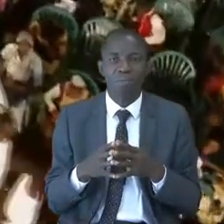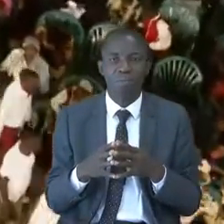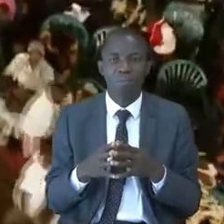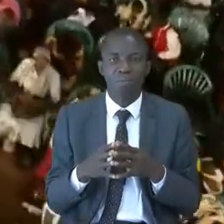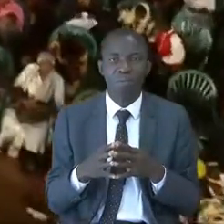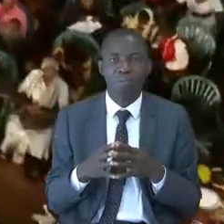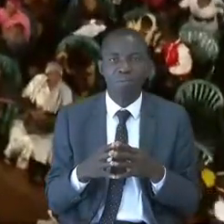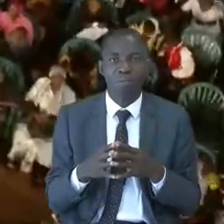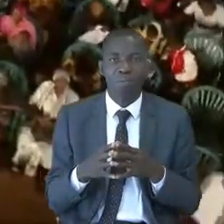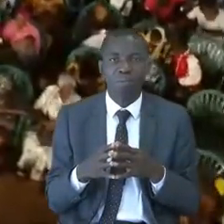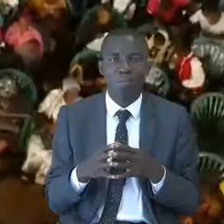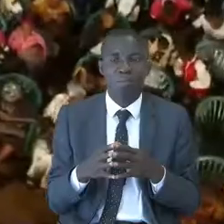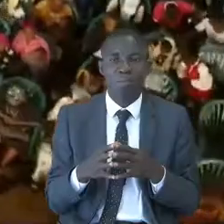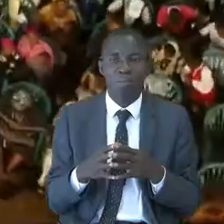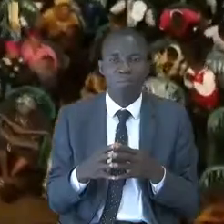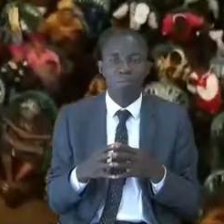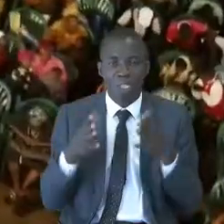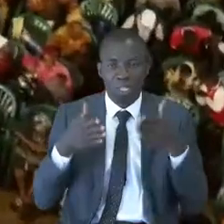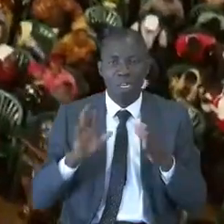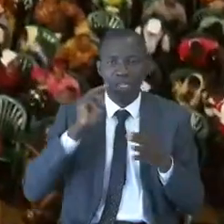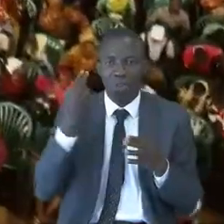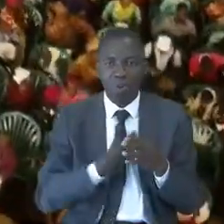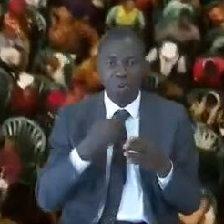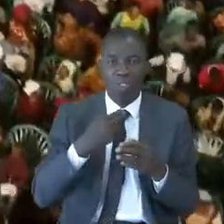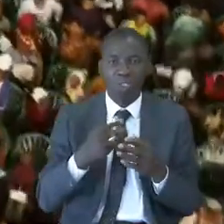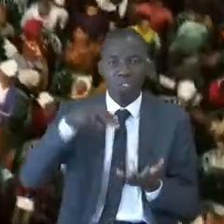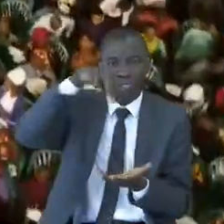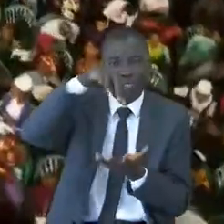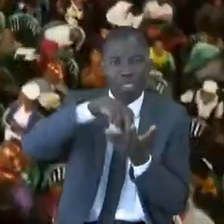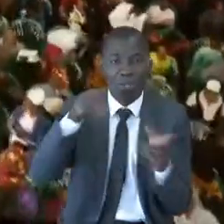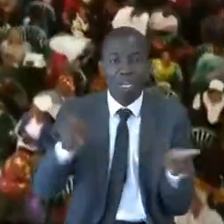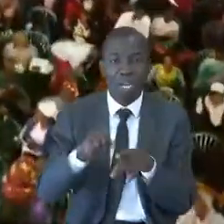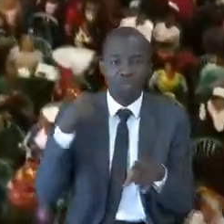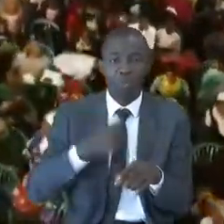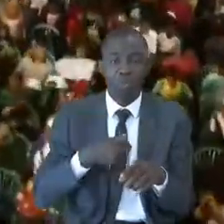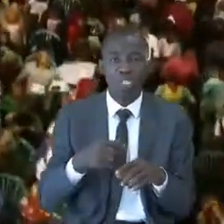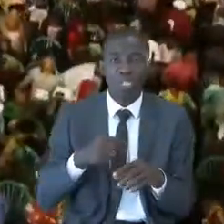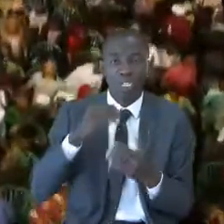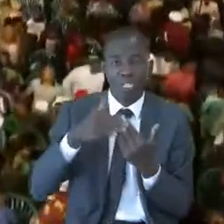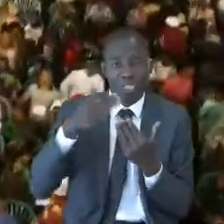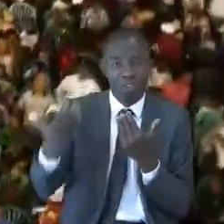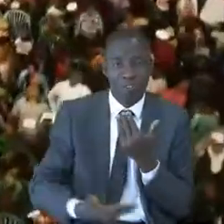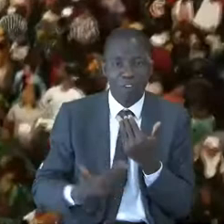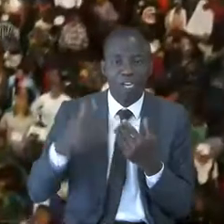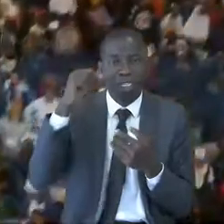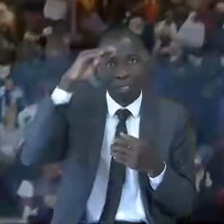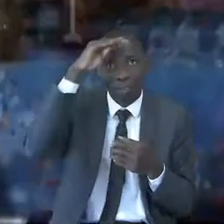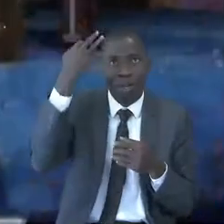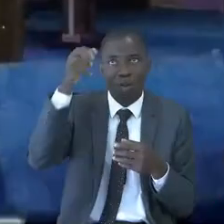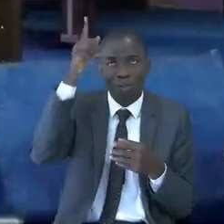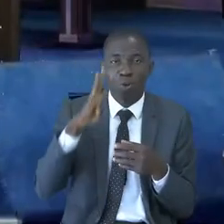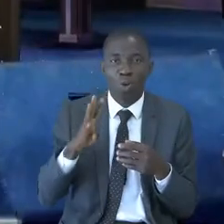Let's all rise up as we invite the man of God, the convener